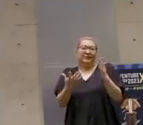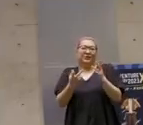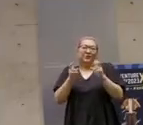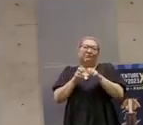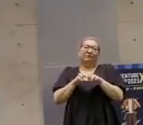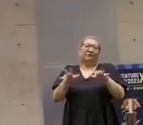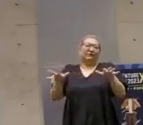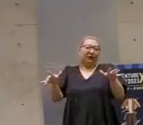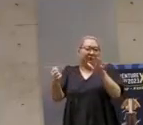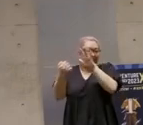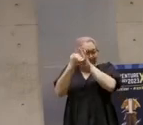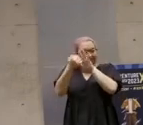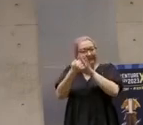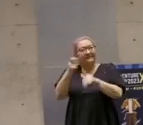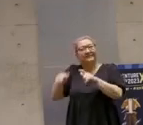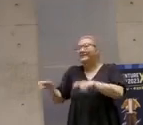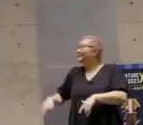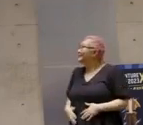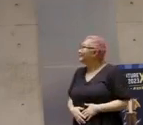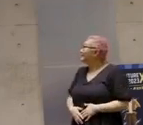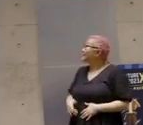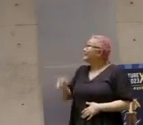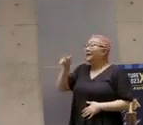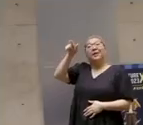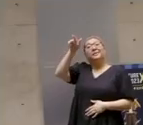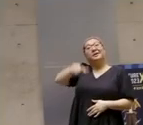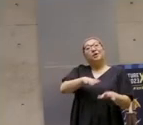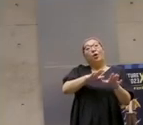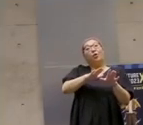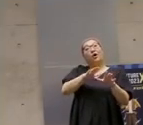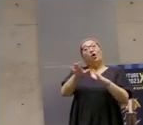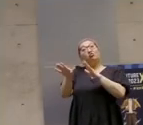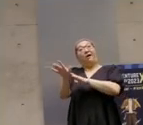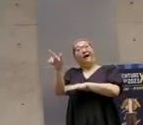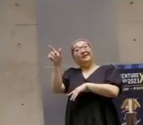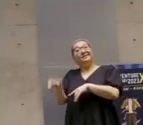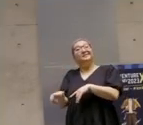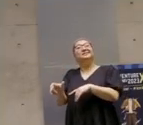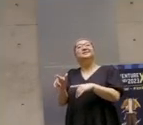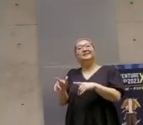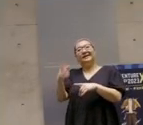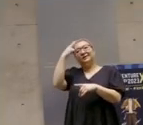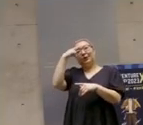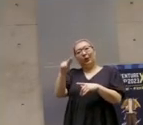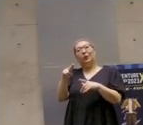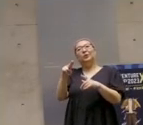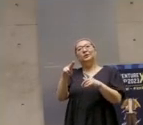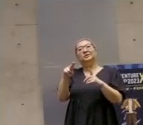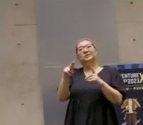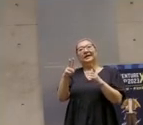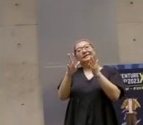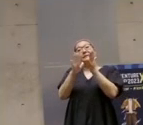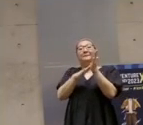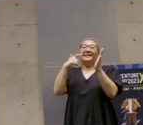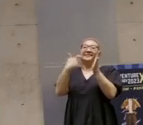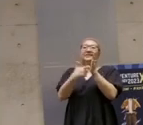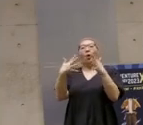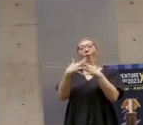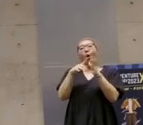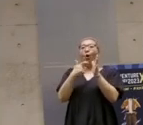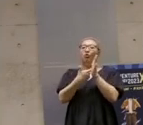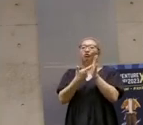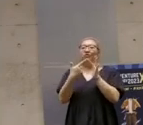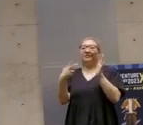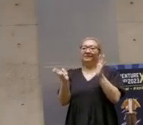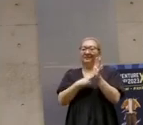The gentleman on the right is a Mr. Tony Warriner, who, like me, looks distinctly older and more grizzled.